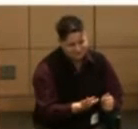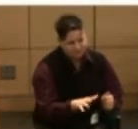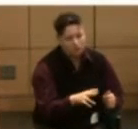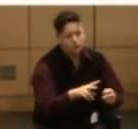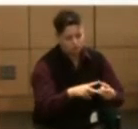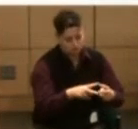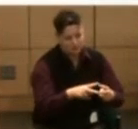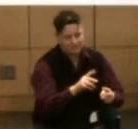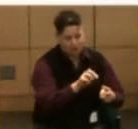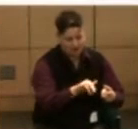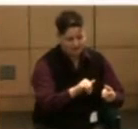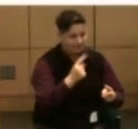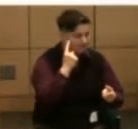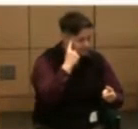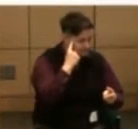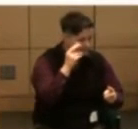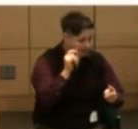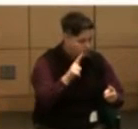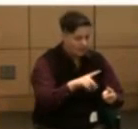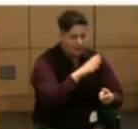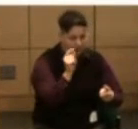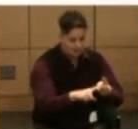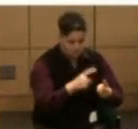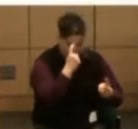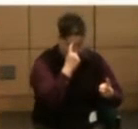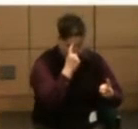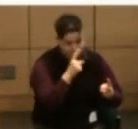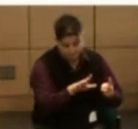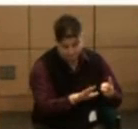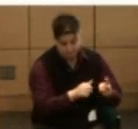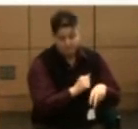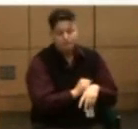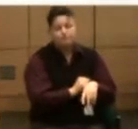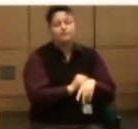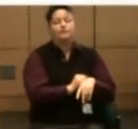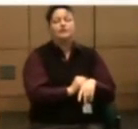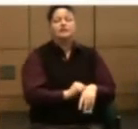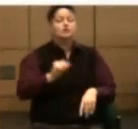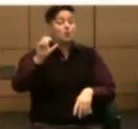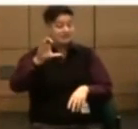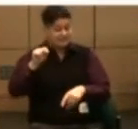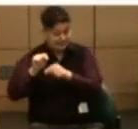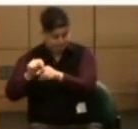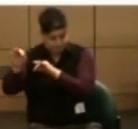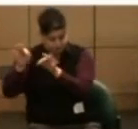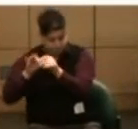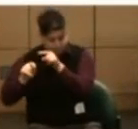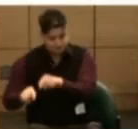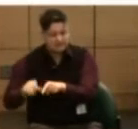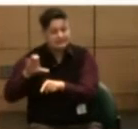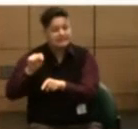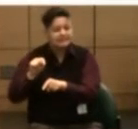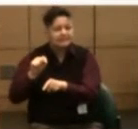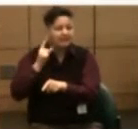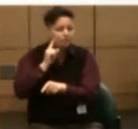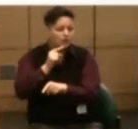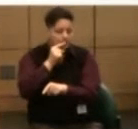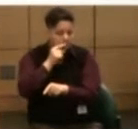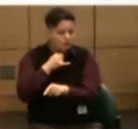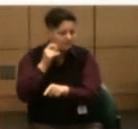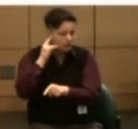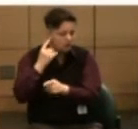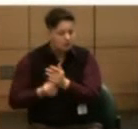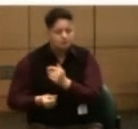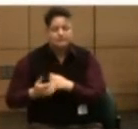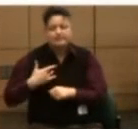So going a little bit more into details about the CT, if you get a CT on any group of children with unilateral hearing loss, somewhere